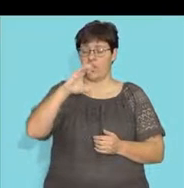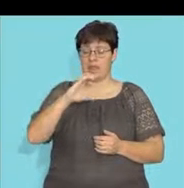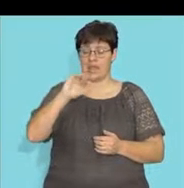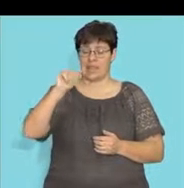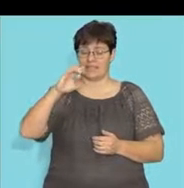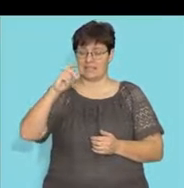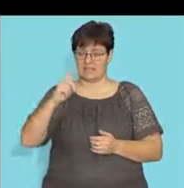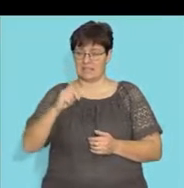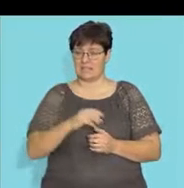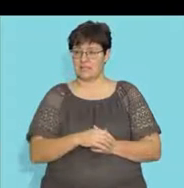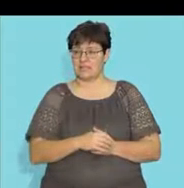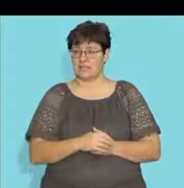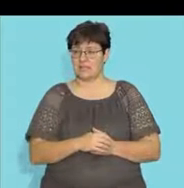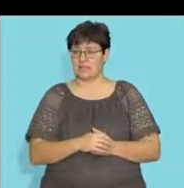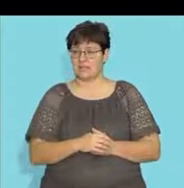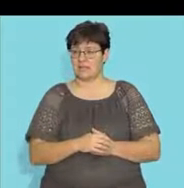the sodium